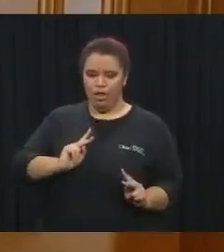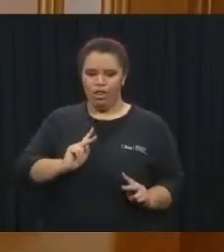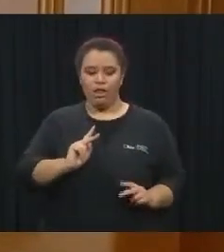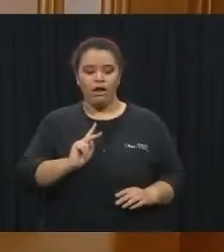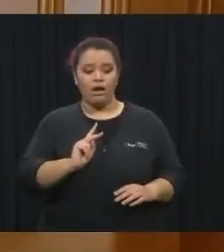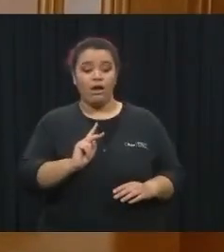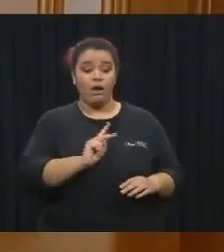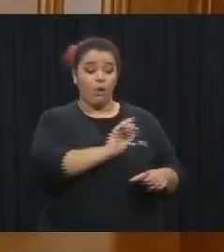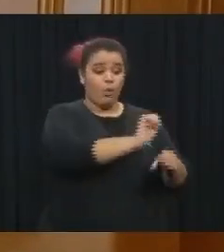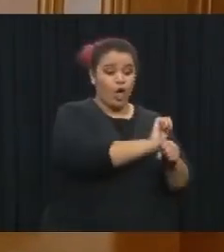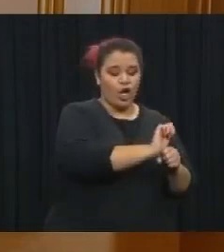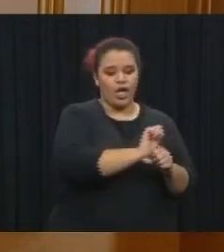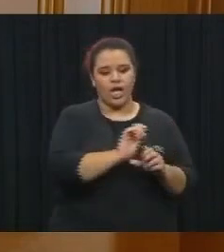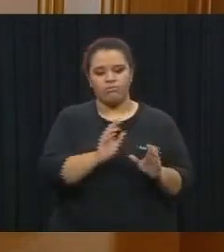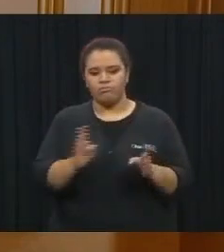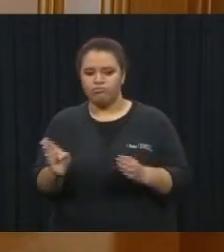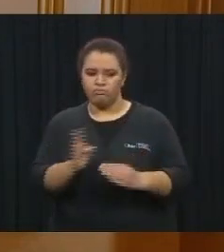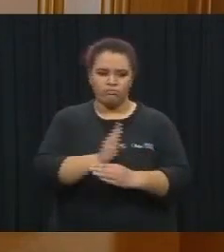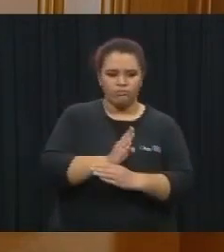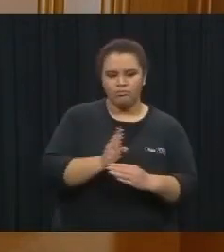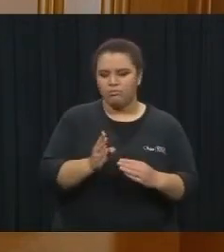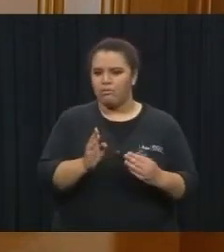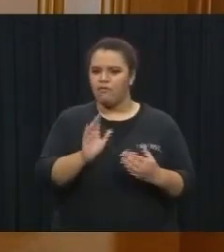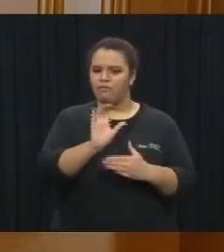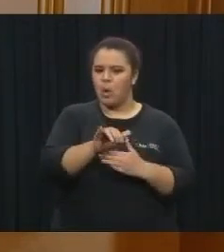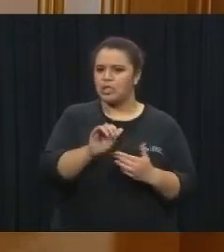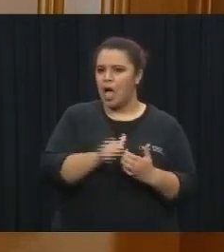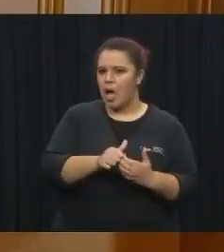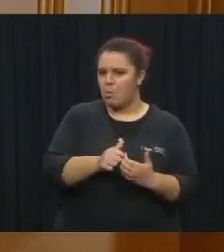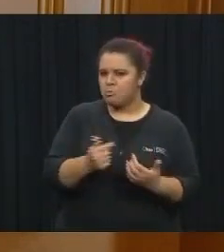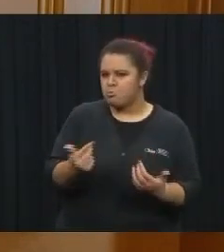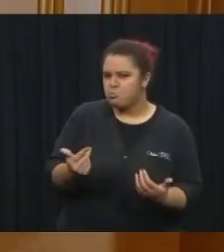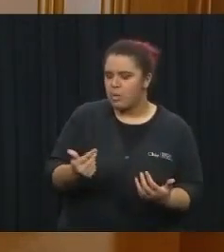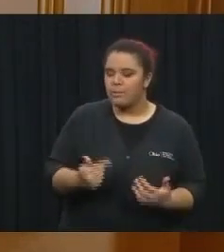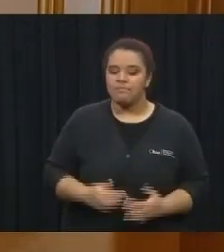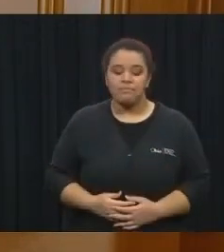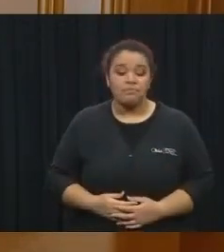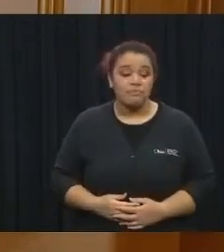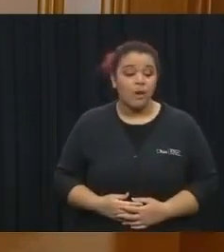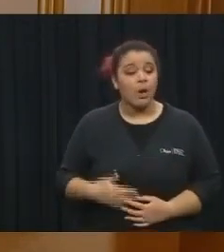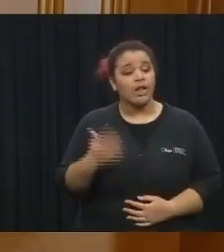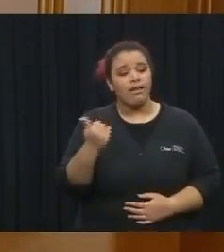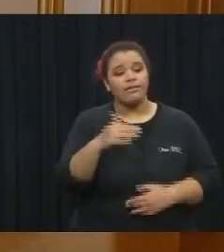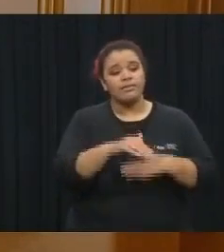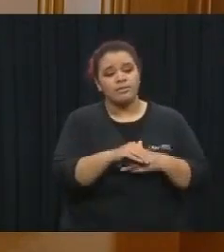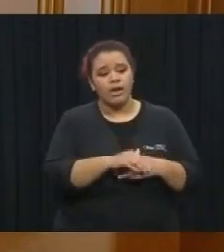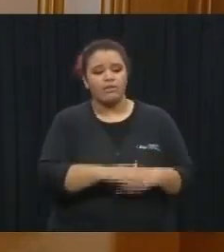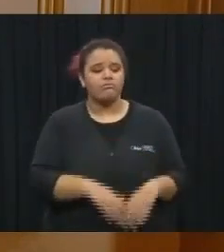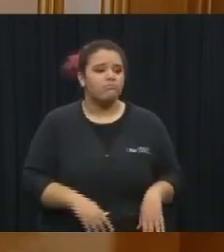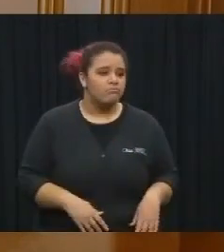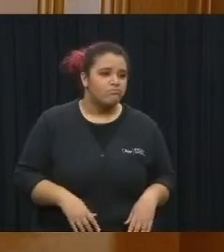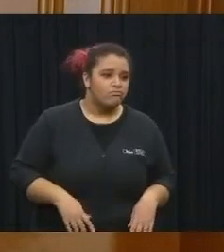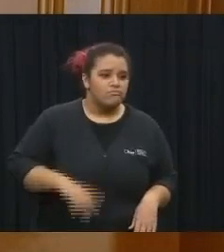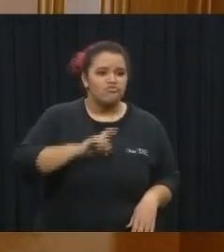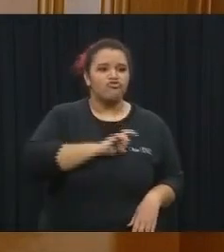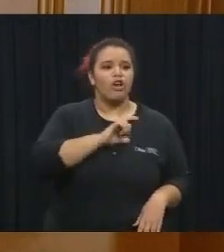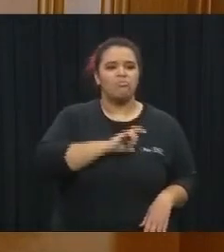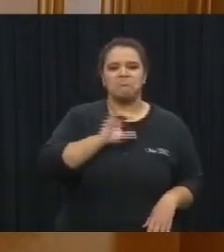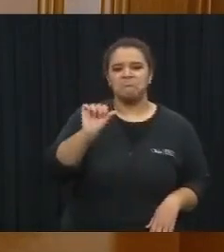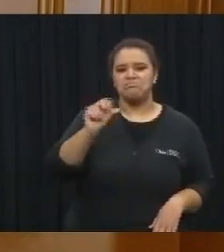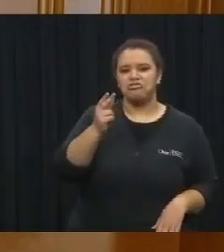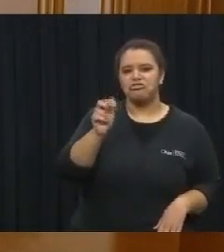conference last night with the sheriffs. Had many of the sheriffs on a conference call. We talked to them